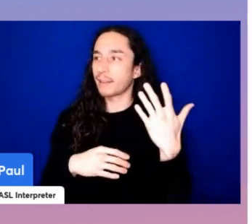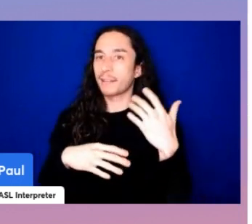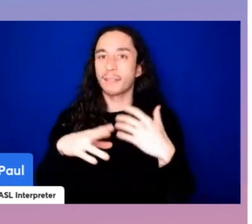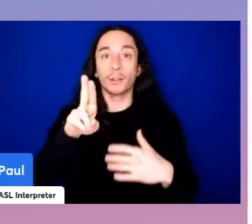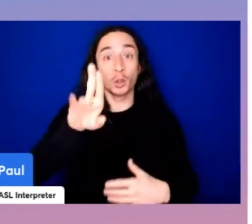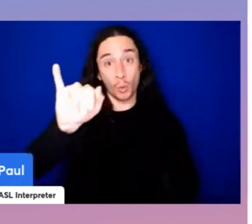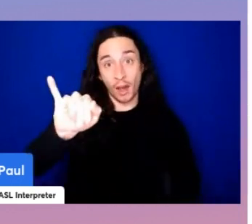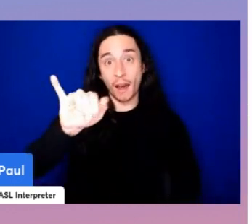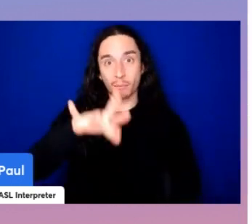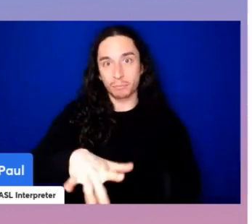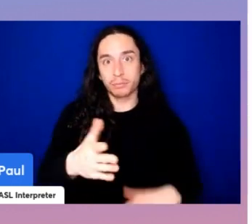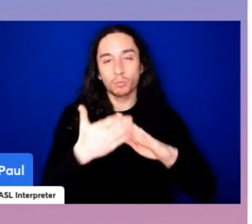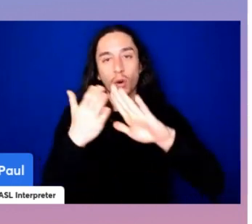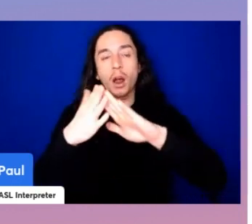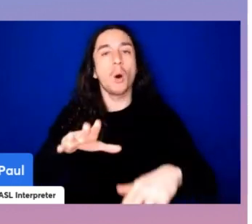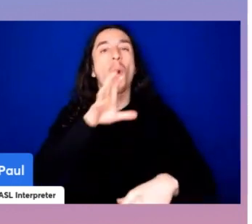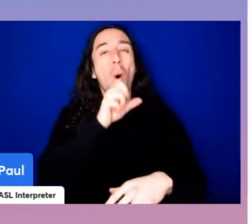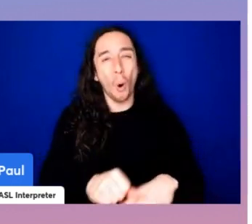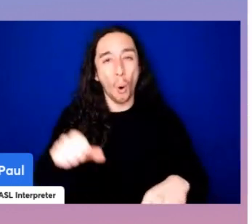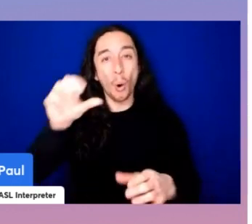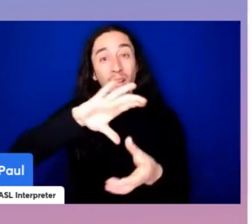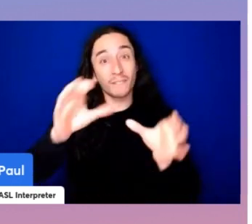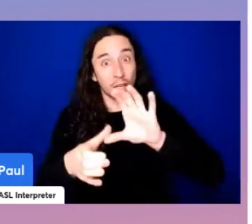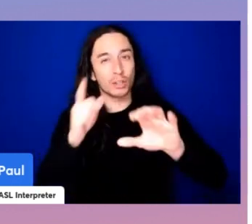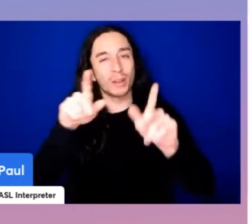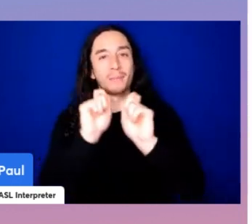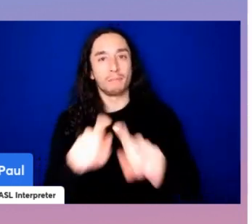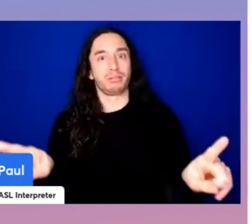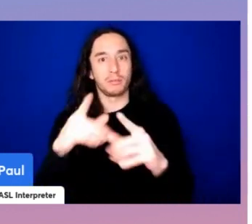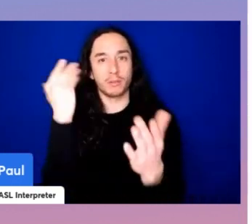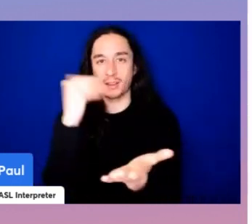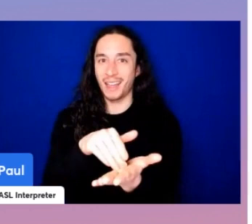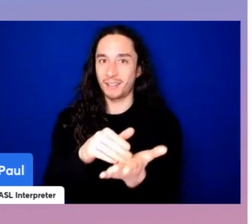UI, that old configuration will get deployed again.